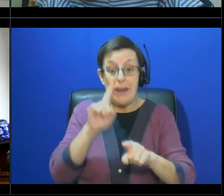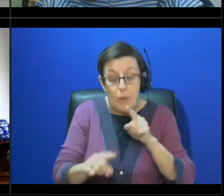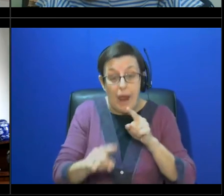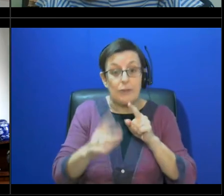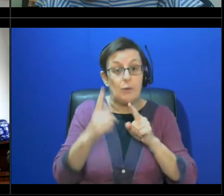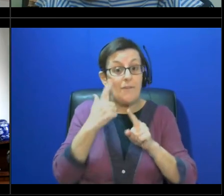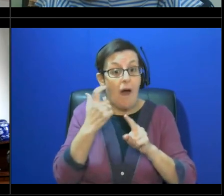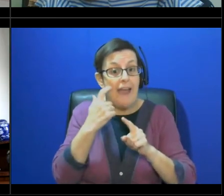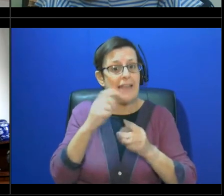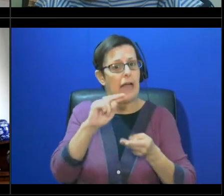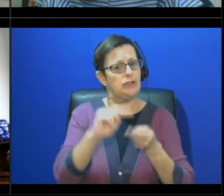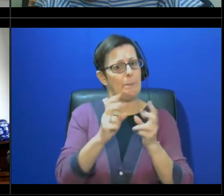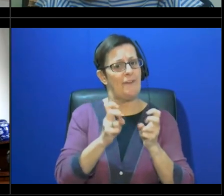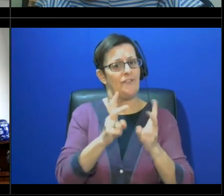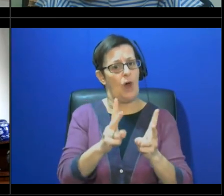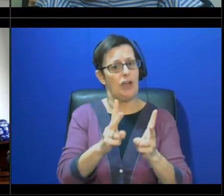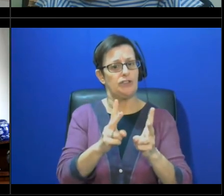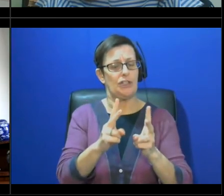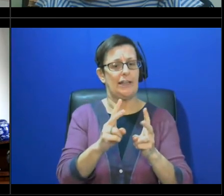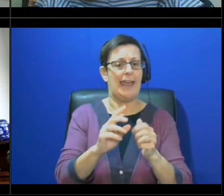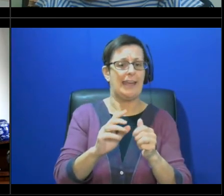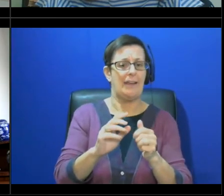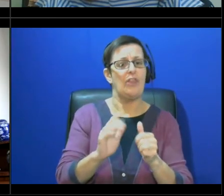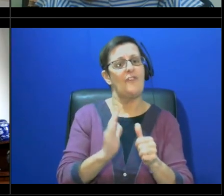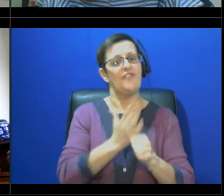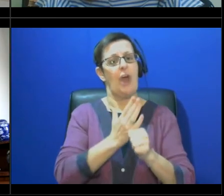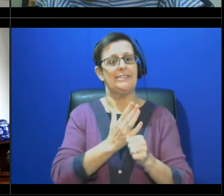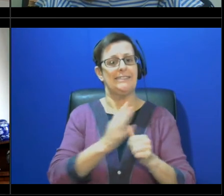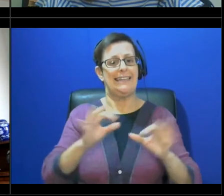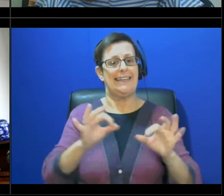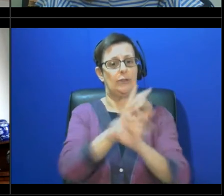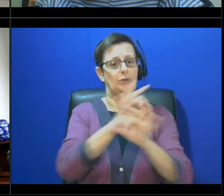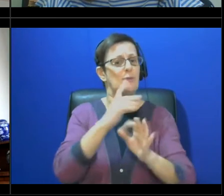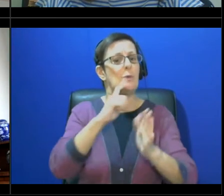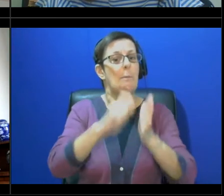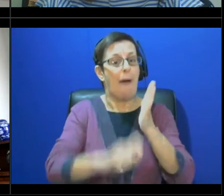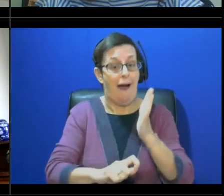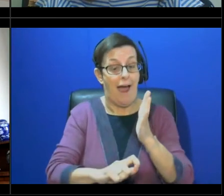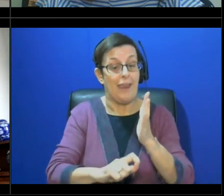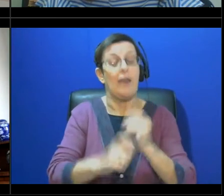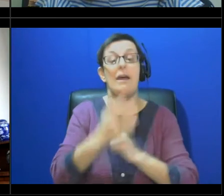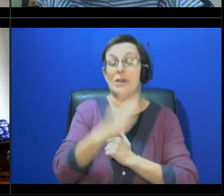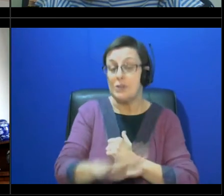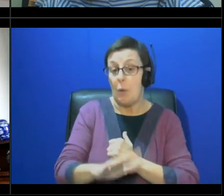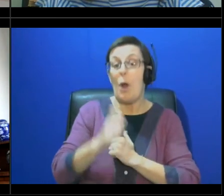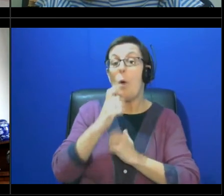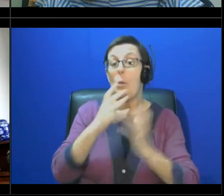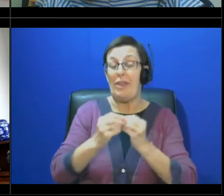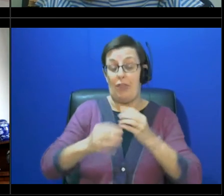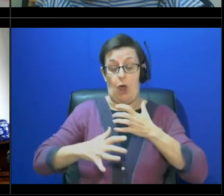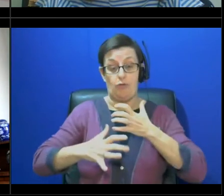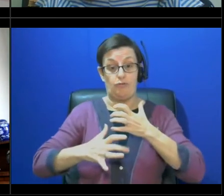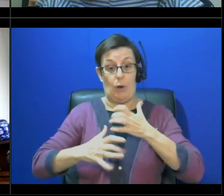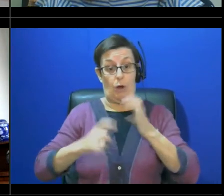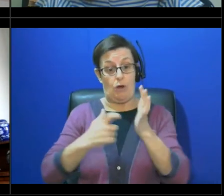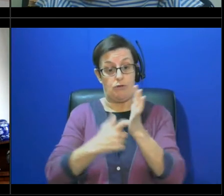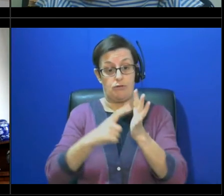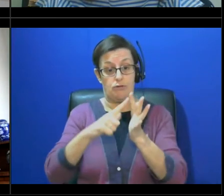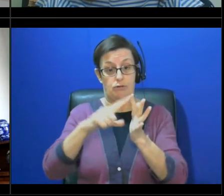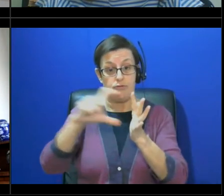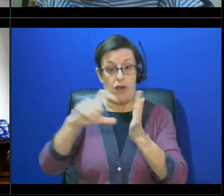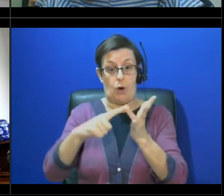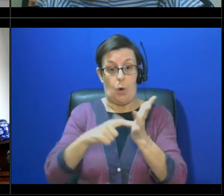version of that, and one where we've been slightly more successful in that range of instruments is the recorder. So Dolmetsch